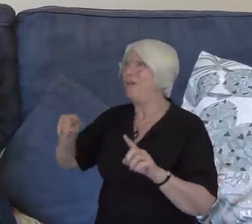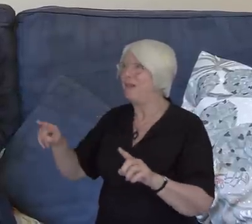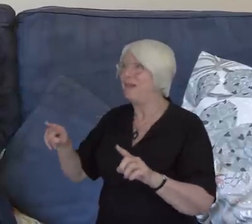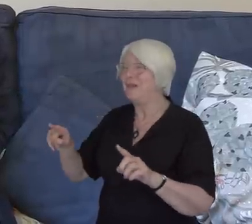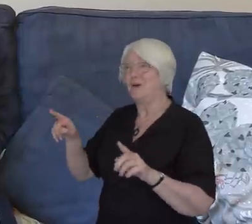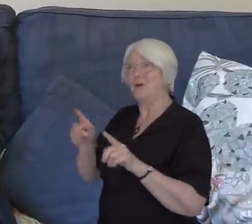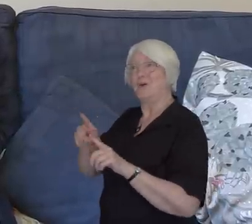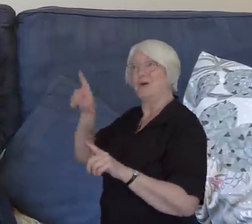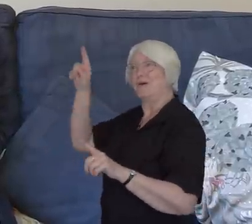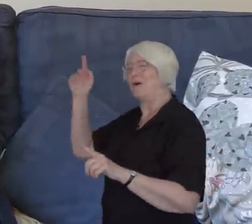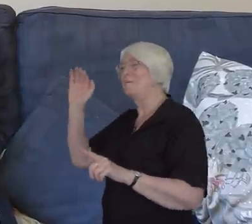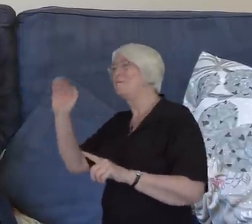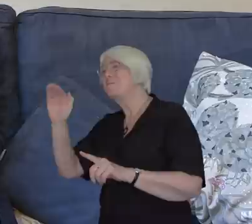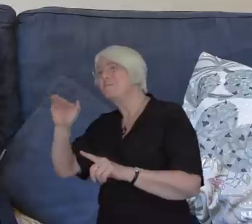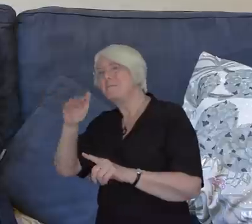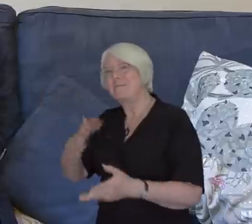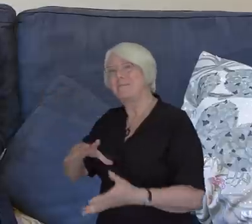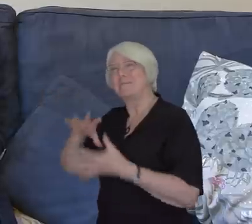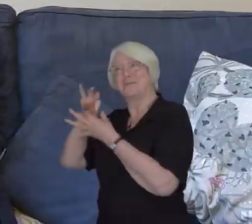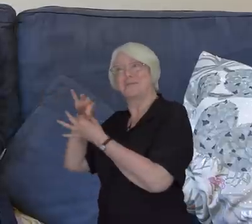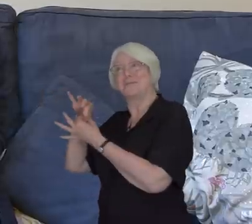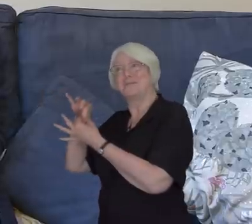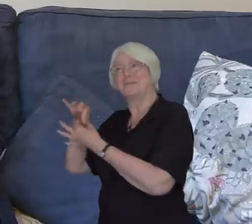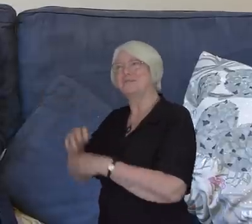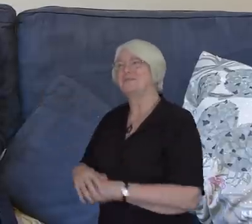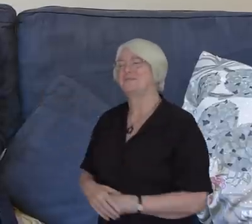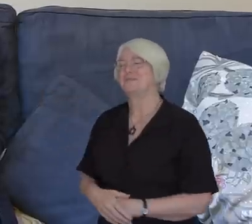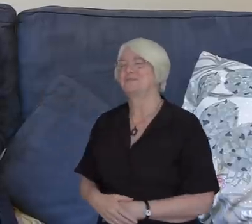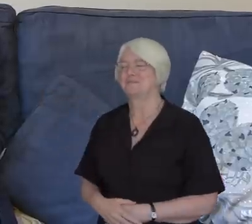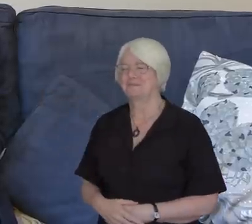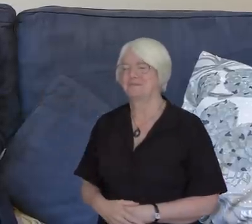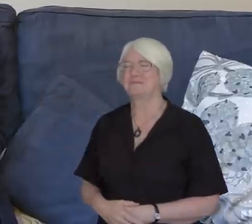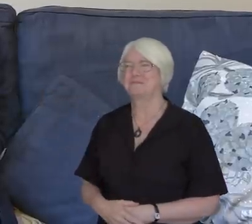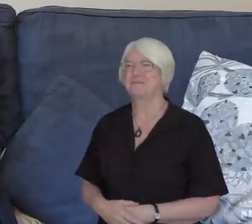away, everyone whom the Lord our God calls to him."